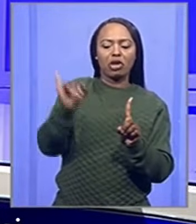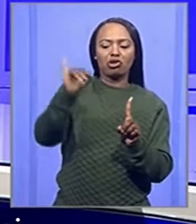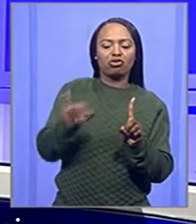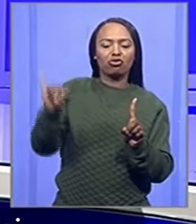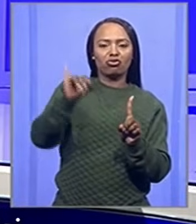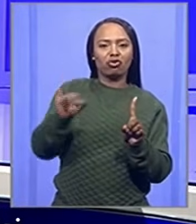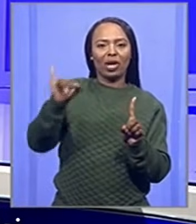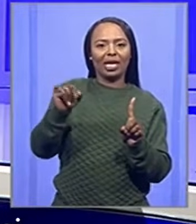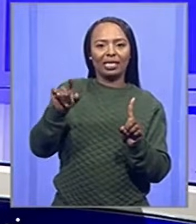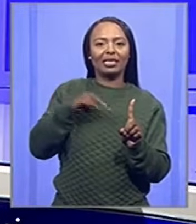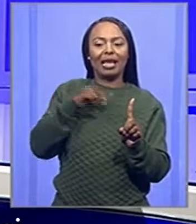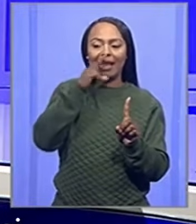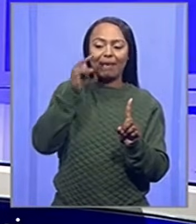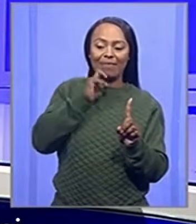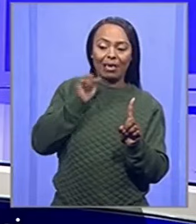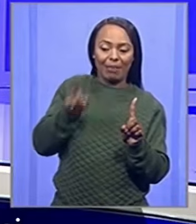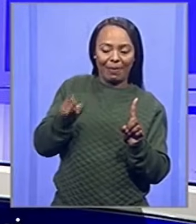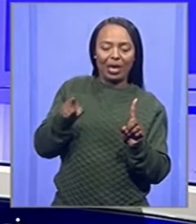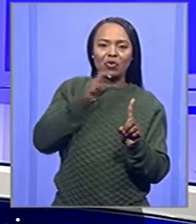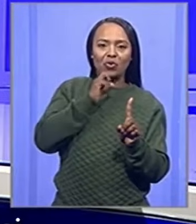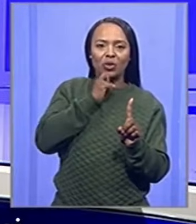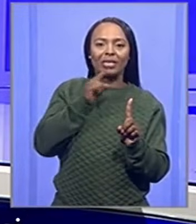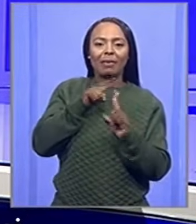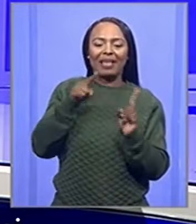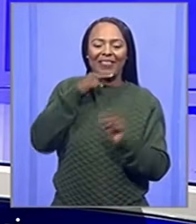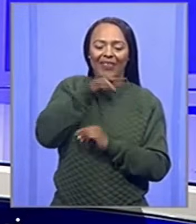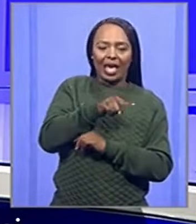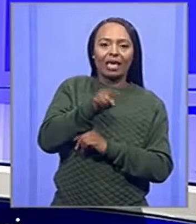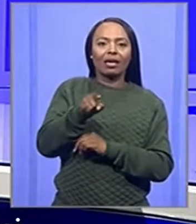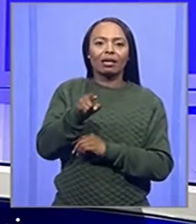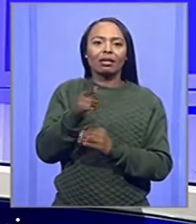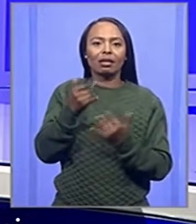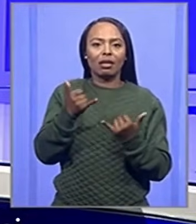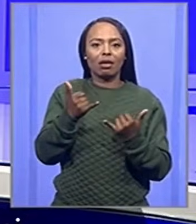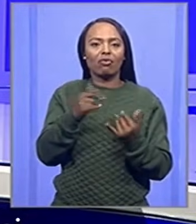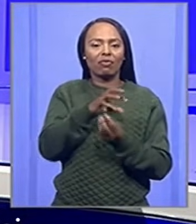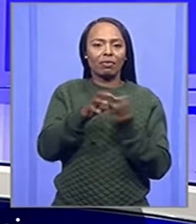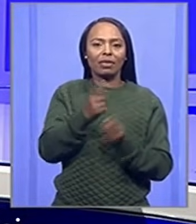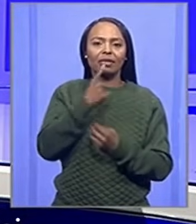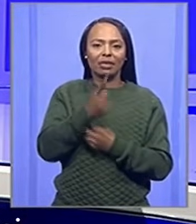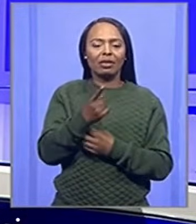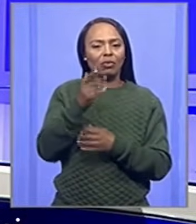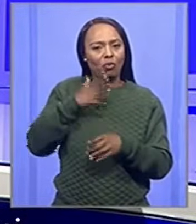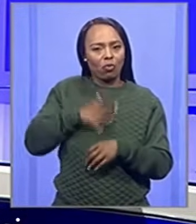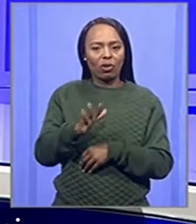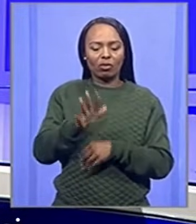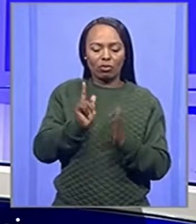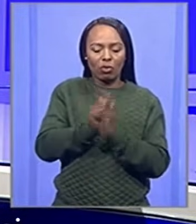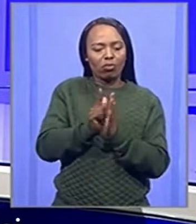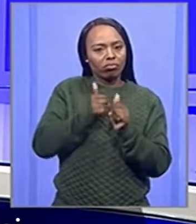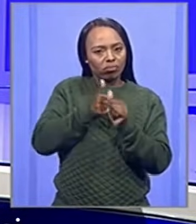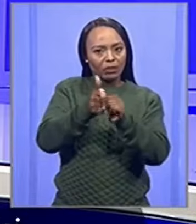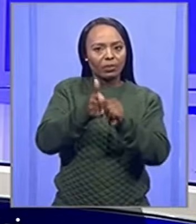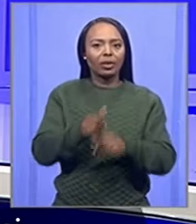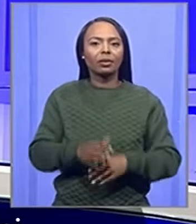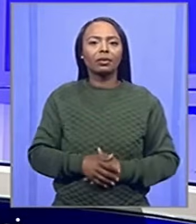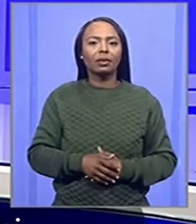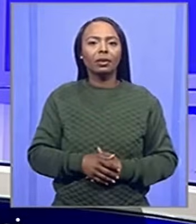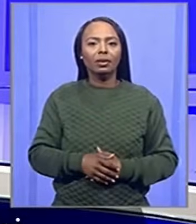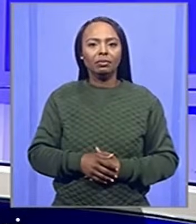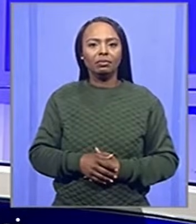leineng la moswi ka bonwenwe ba lopa molao go swetsa ka ditatofatso tse. Se morago ga wa